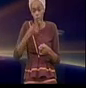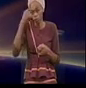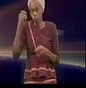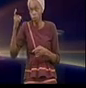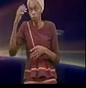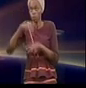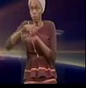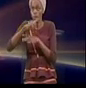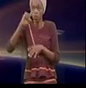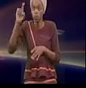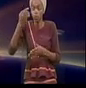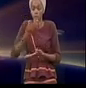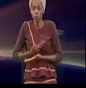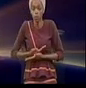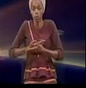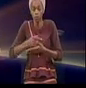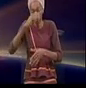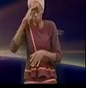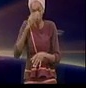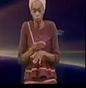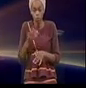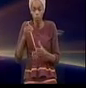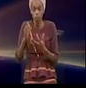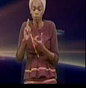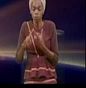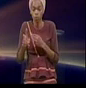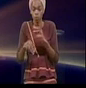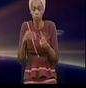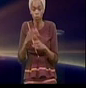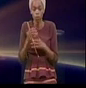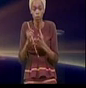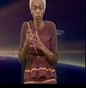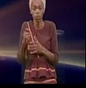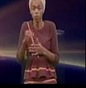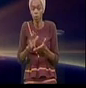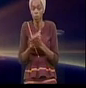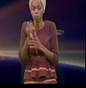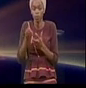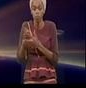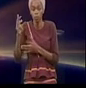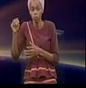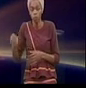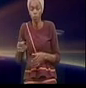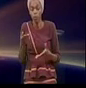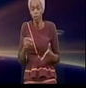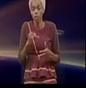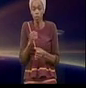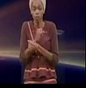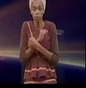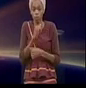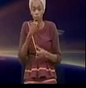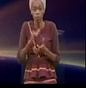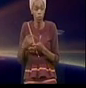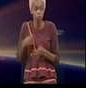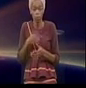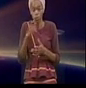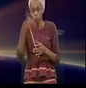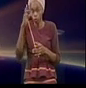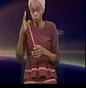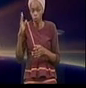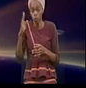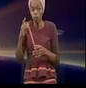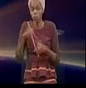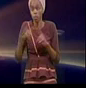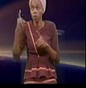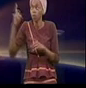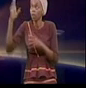begotten Son into the world, that we might live through him. Herein is love, not that we loved God, but that he